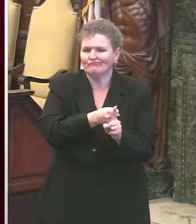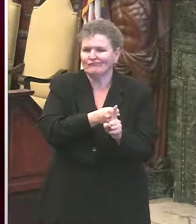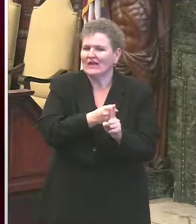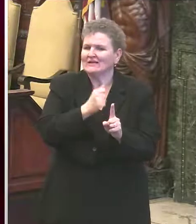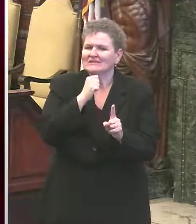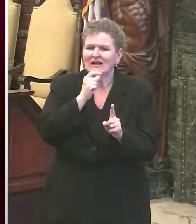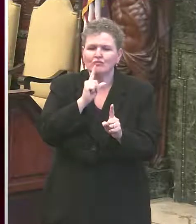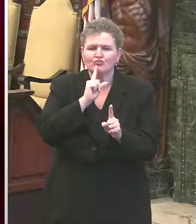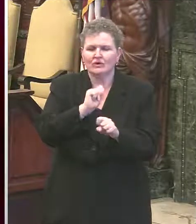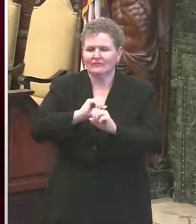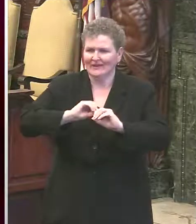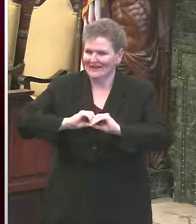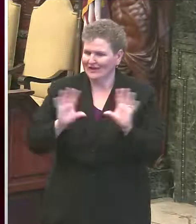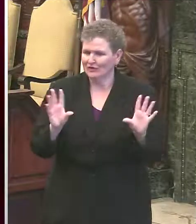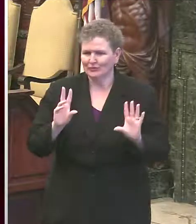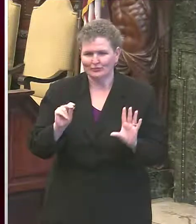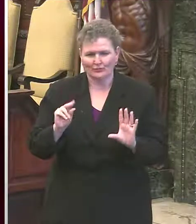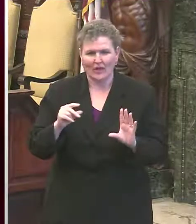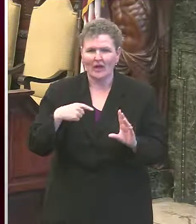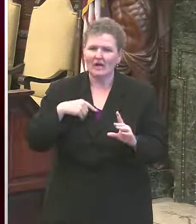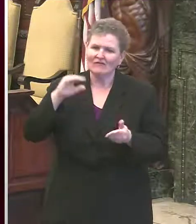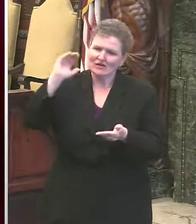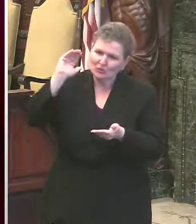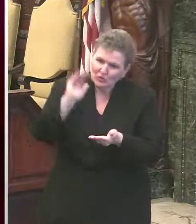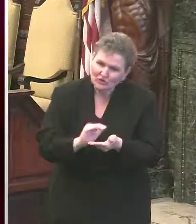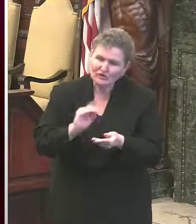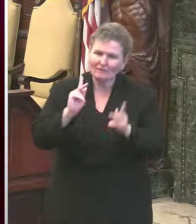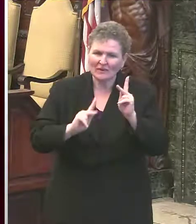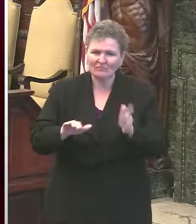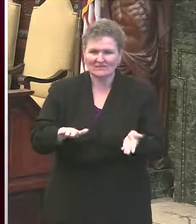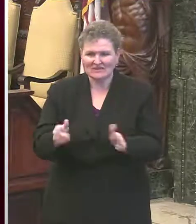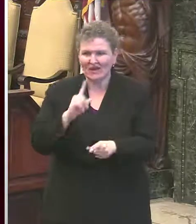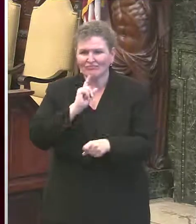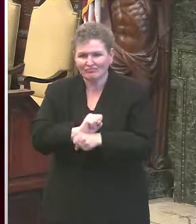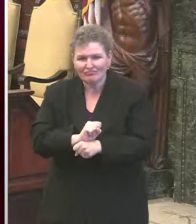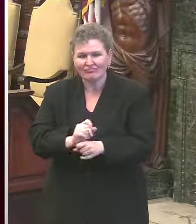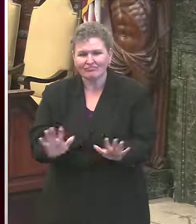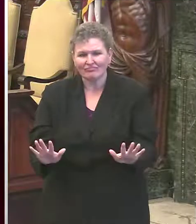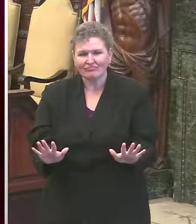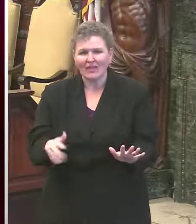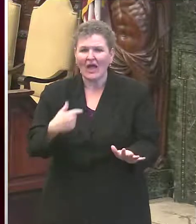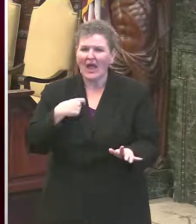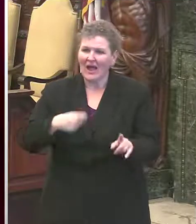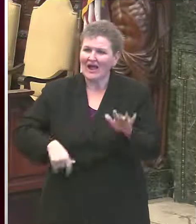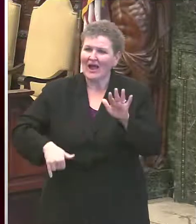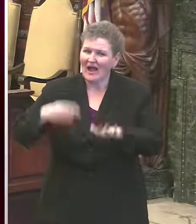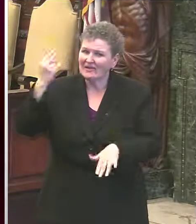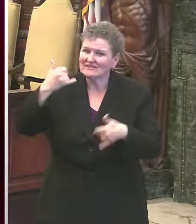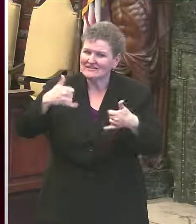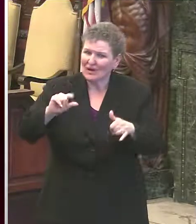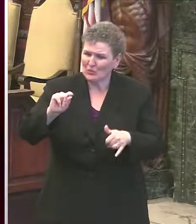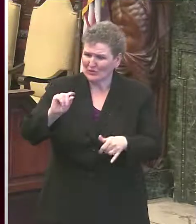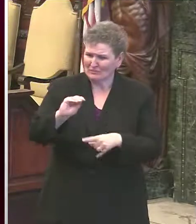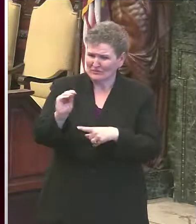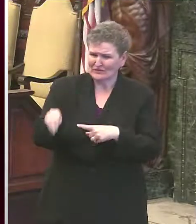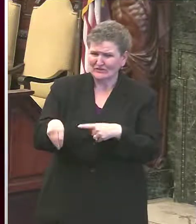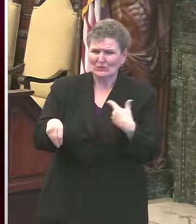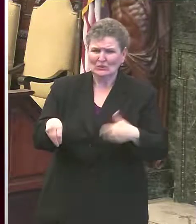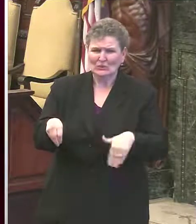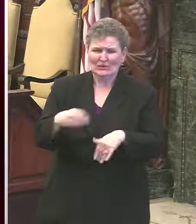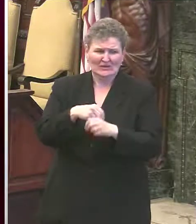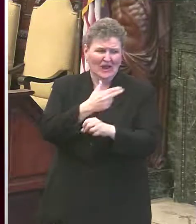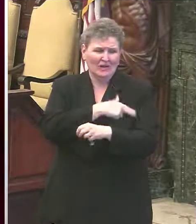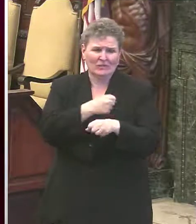in general, the mortality rate amongst the people hospitalized is lower than it was. It's still substantial, though. It's about 20% of the people who are hospitalized end up dying from this